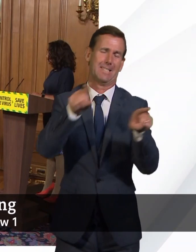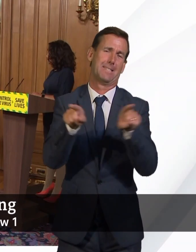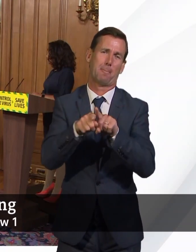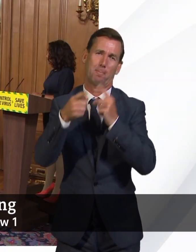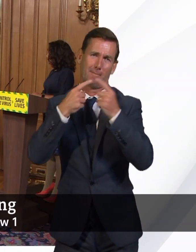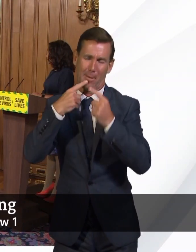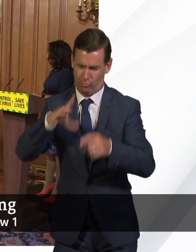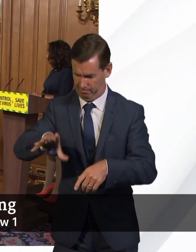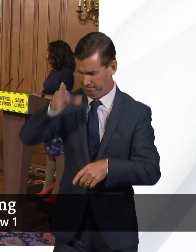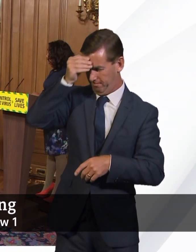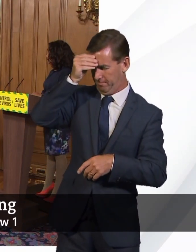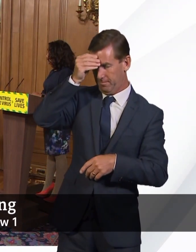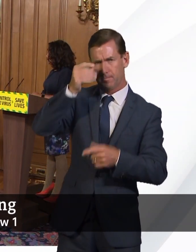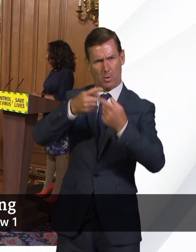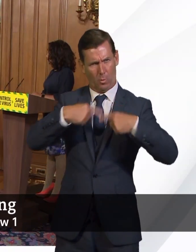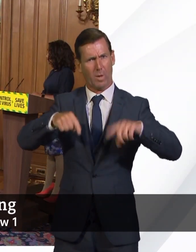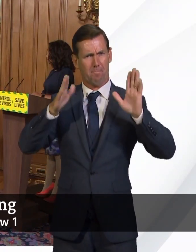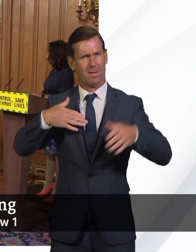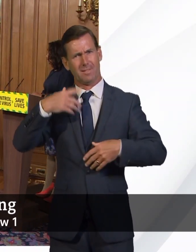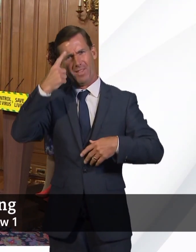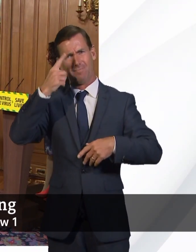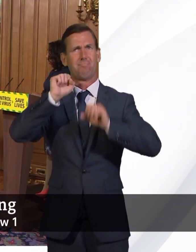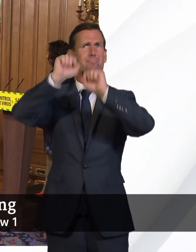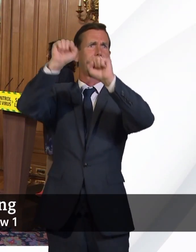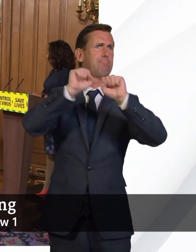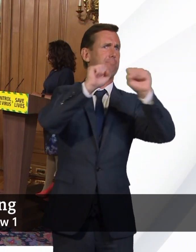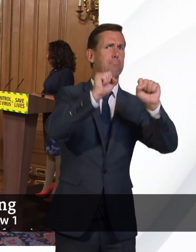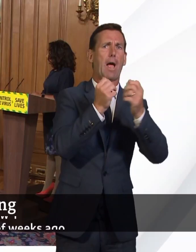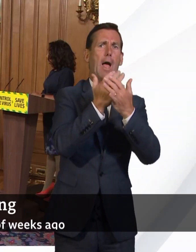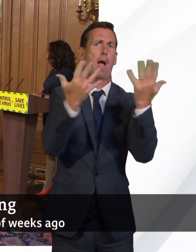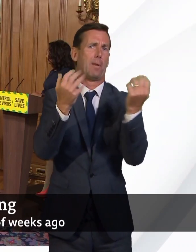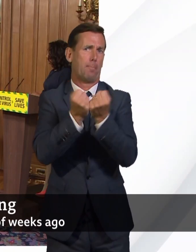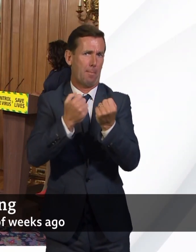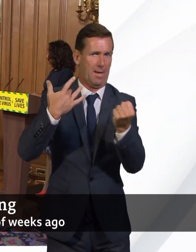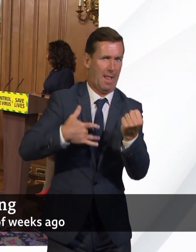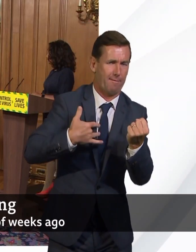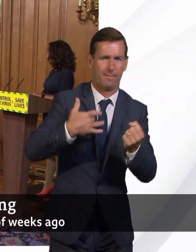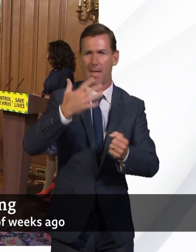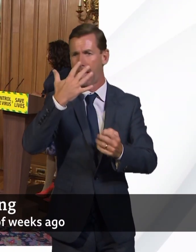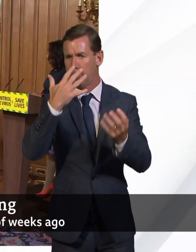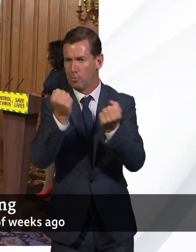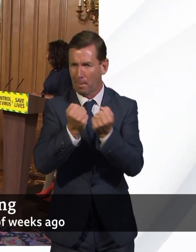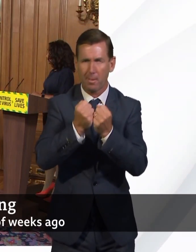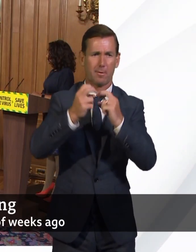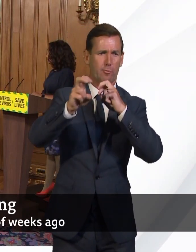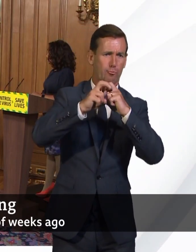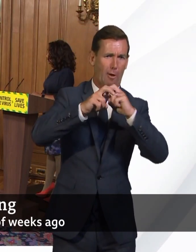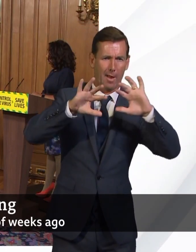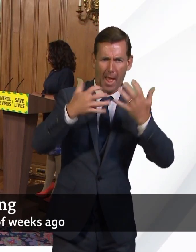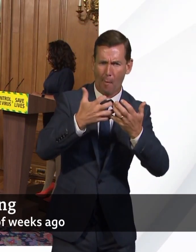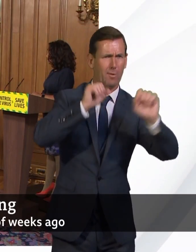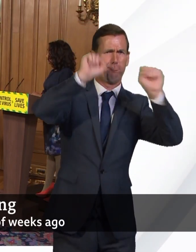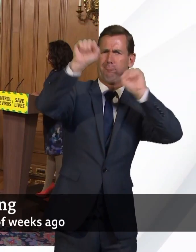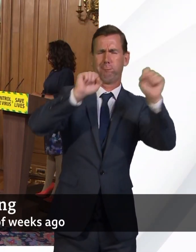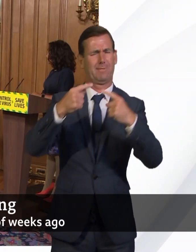different populations, taking account of all of the things like density of population and travel patterns as well. On